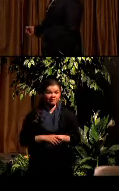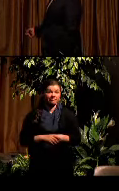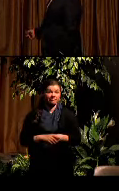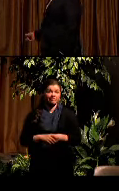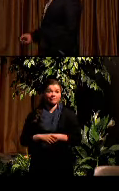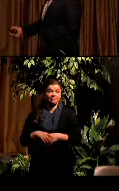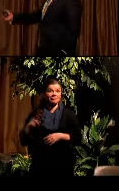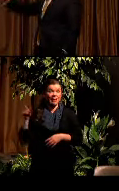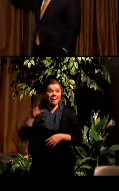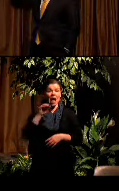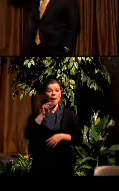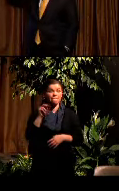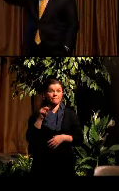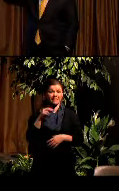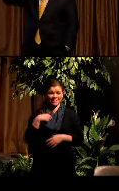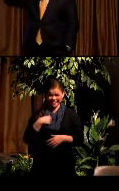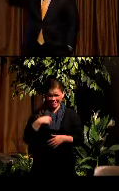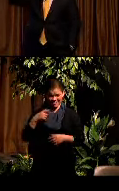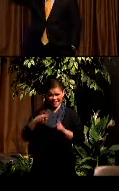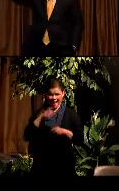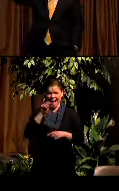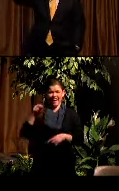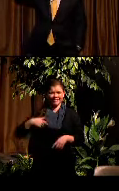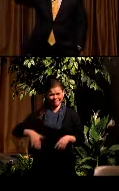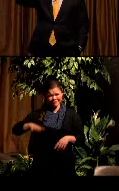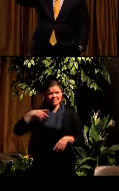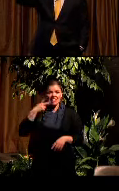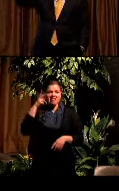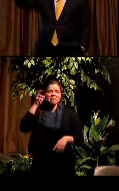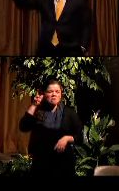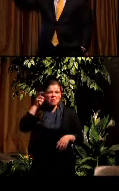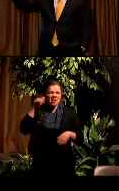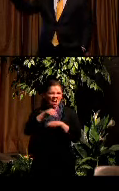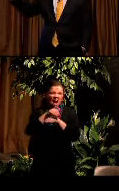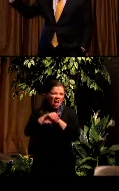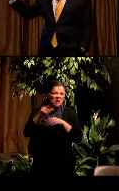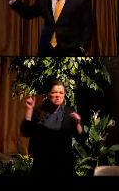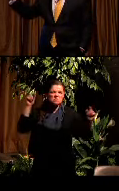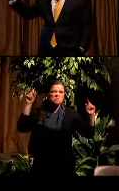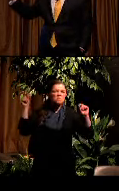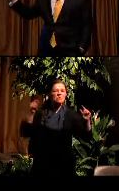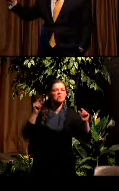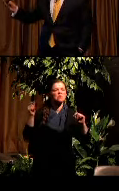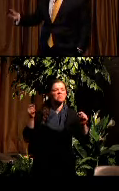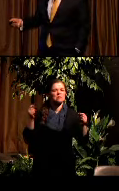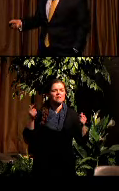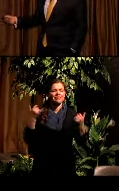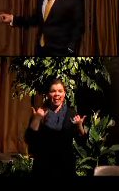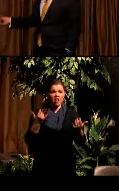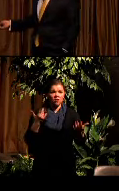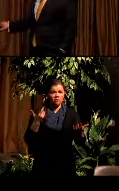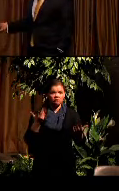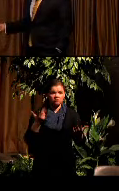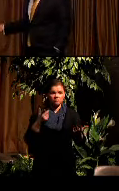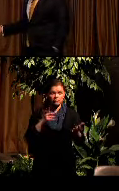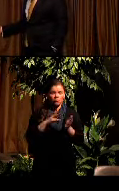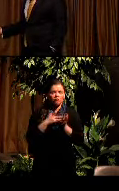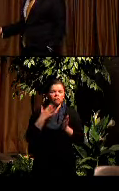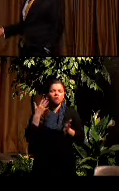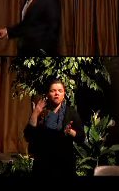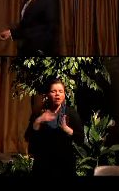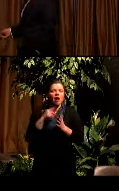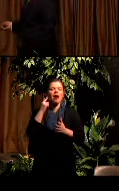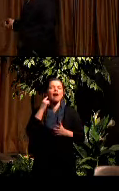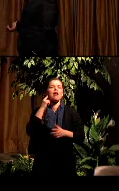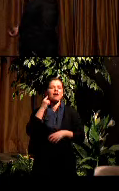Haven, you'd have them calling all over the rooftops. They're rarely in the rooftops in New Haven anymore. You don't see them very much